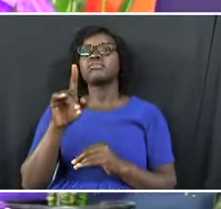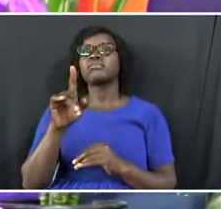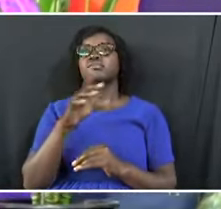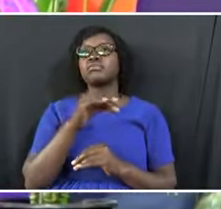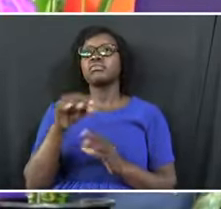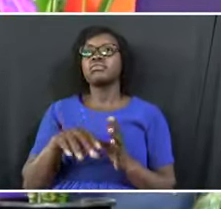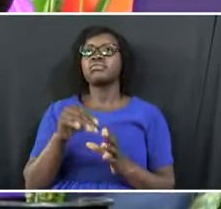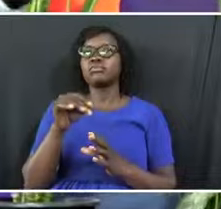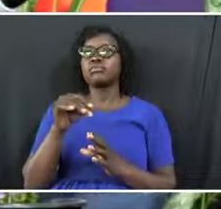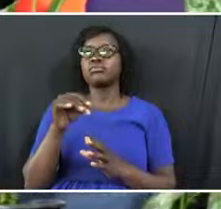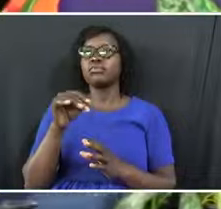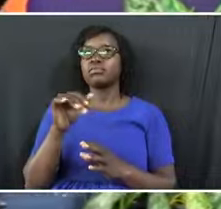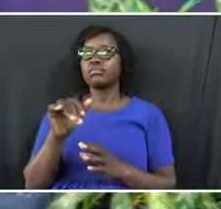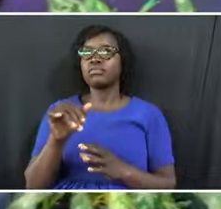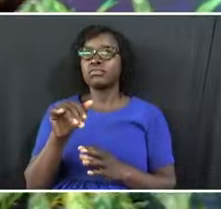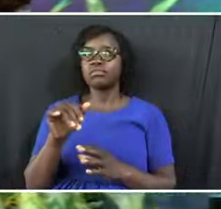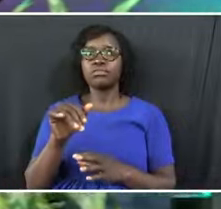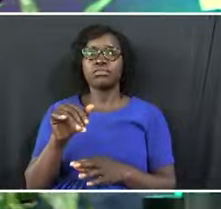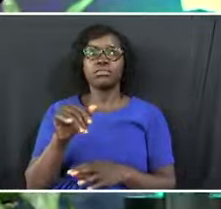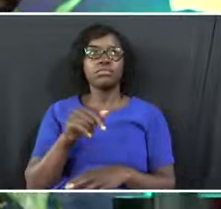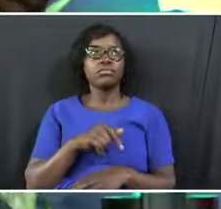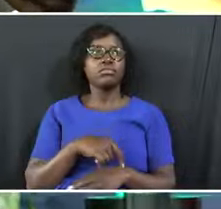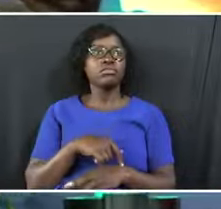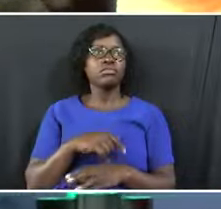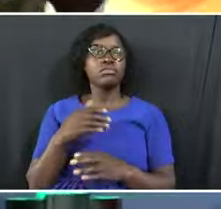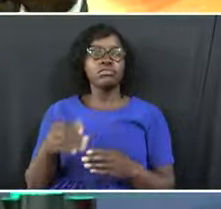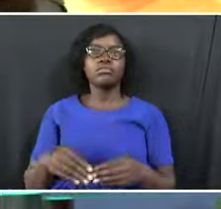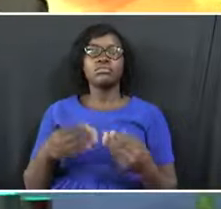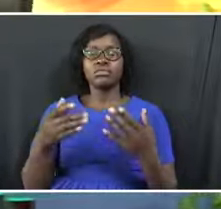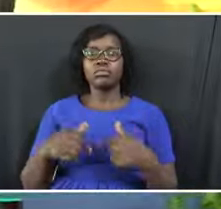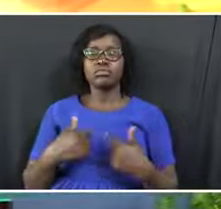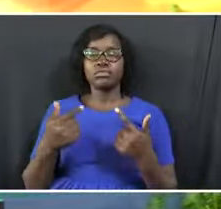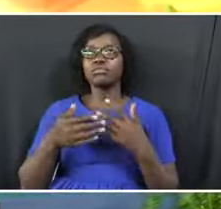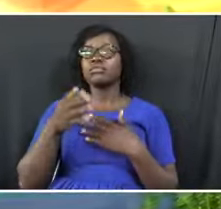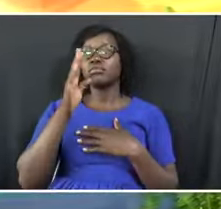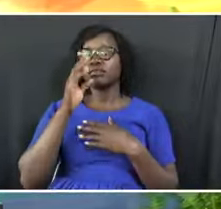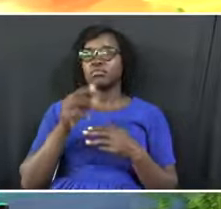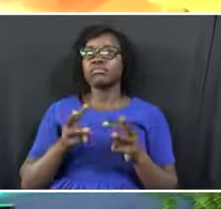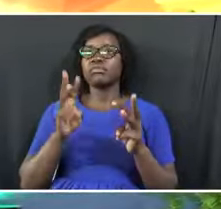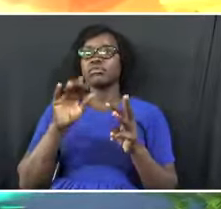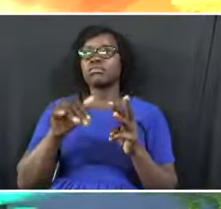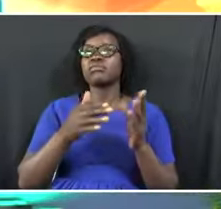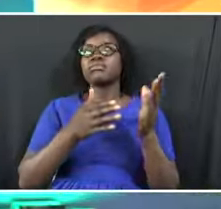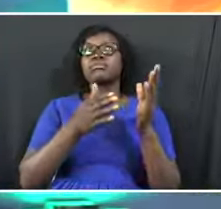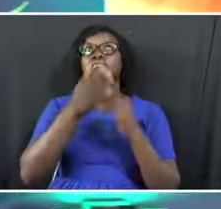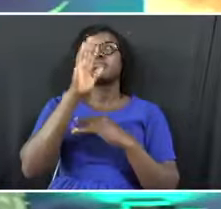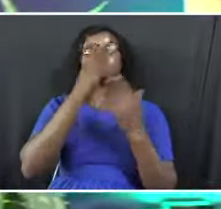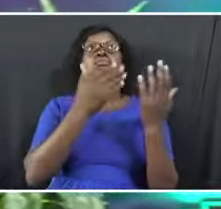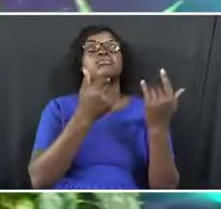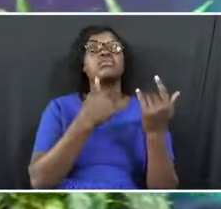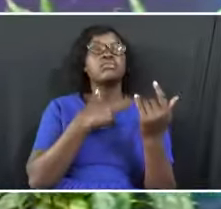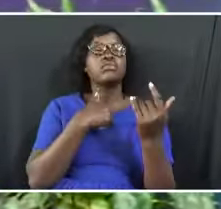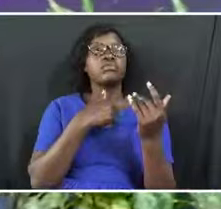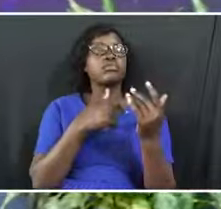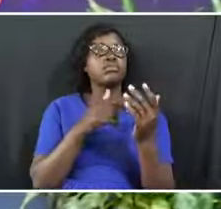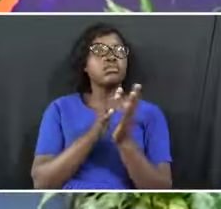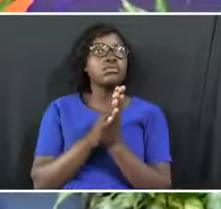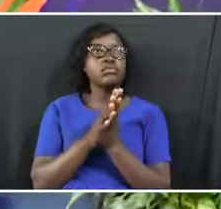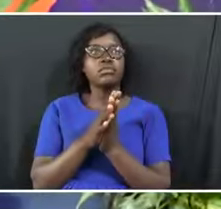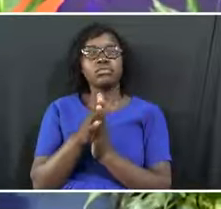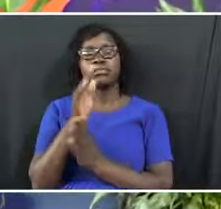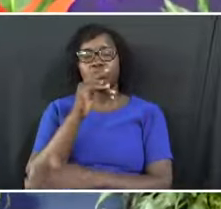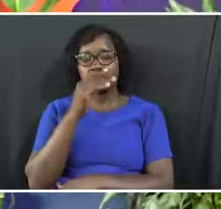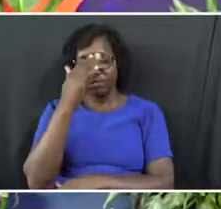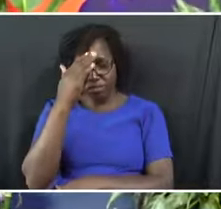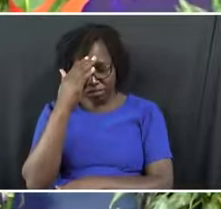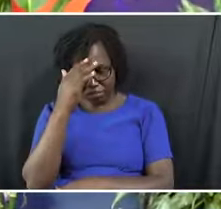God that when I present myself to God in a way that God expects, the Bible says that God